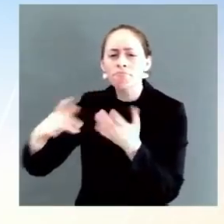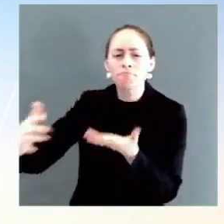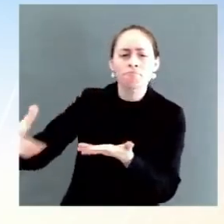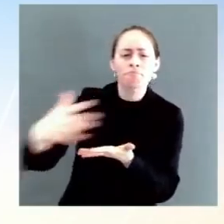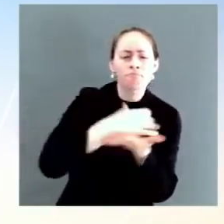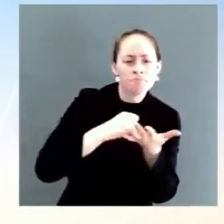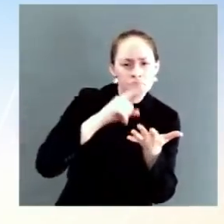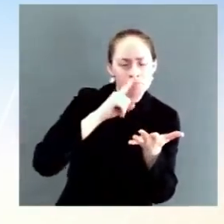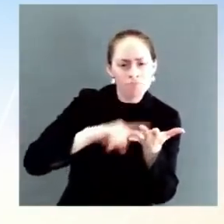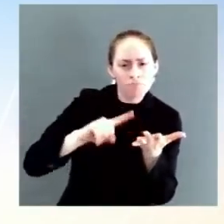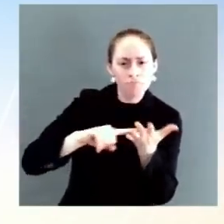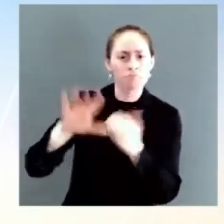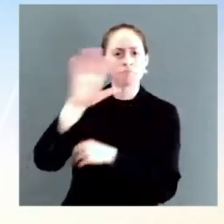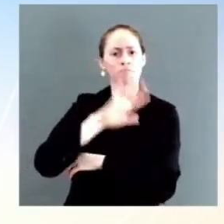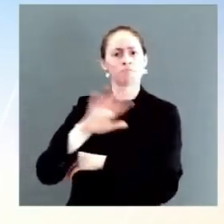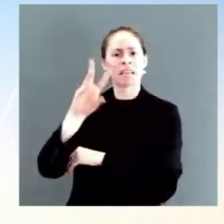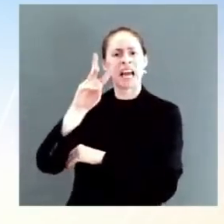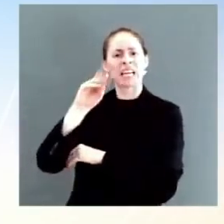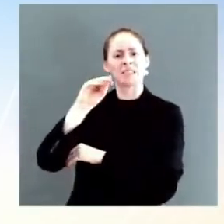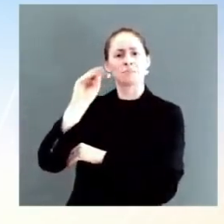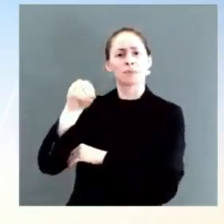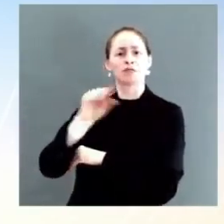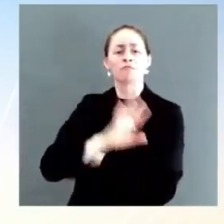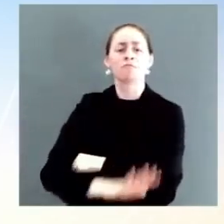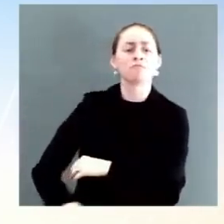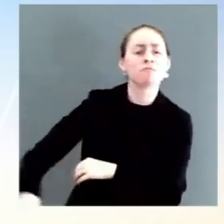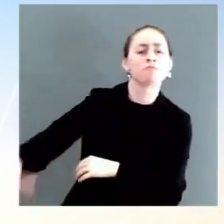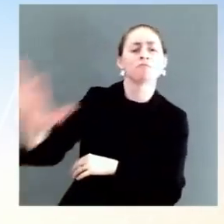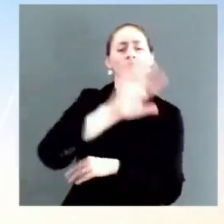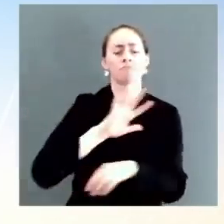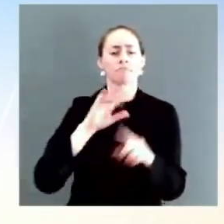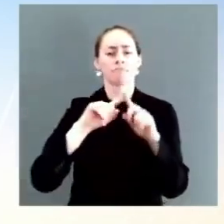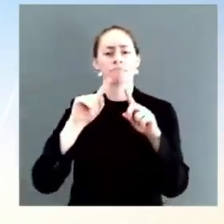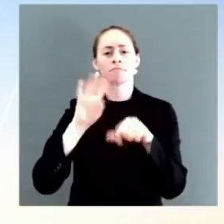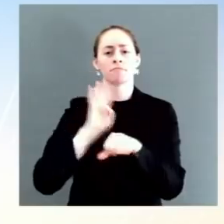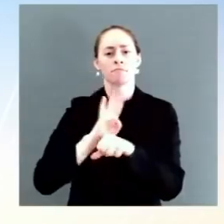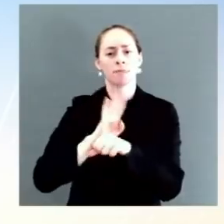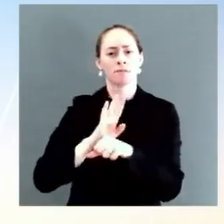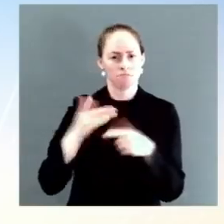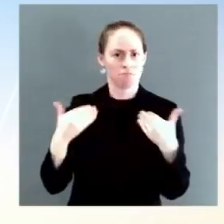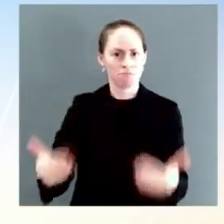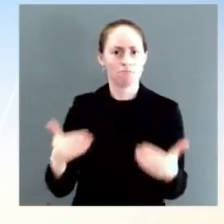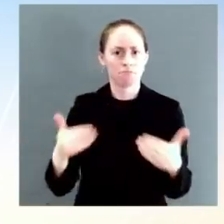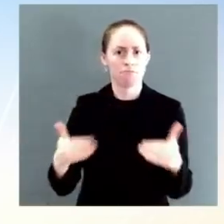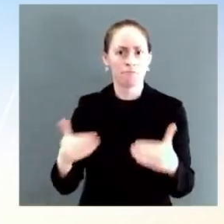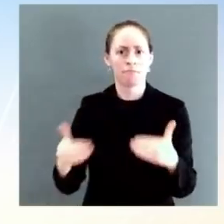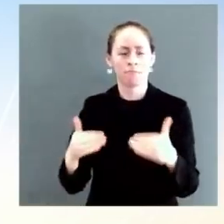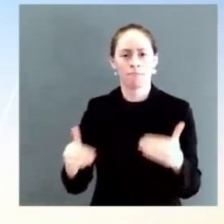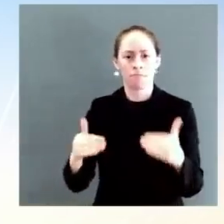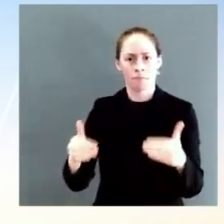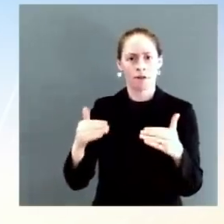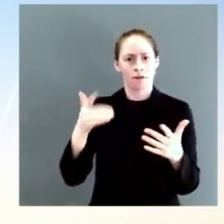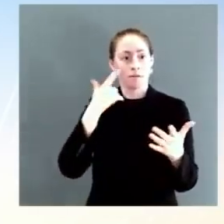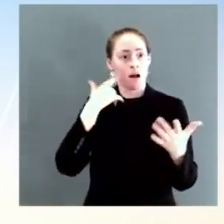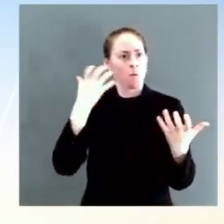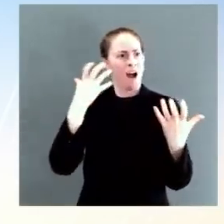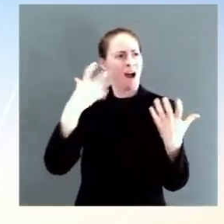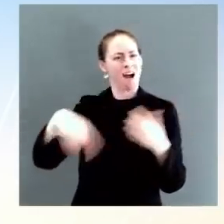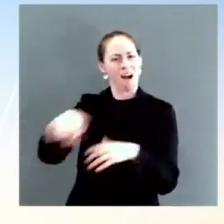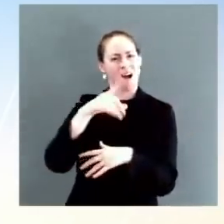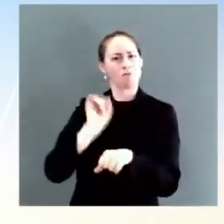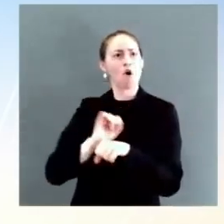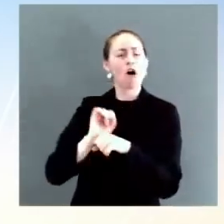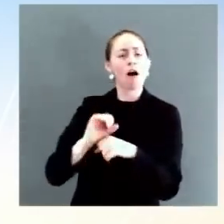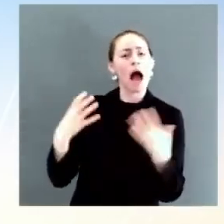have a healthier workplace. It makes people feel more confident in going back to work, something that a lot of employers, as they're trying to hire, have had issues